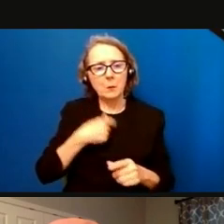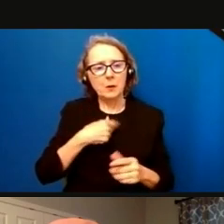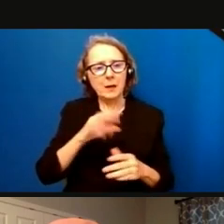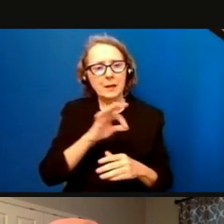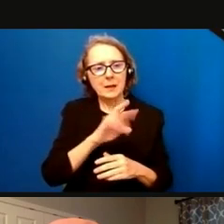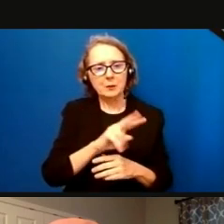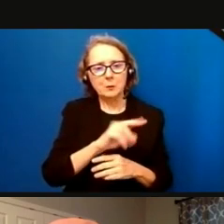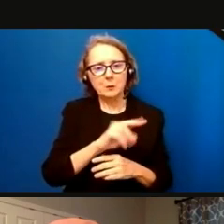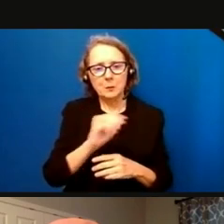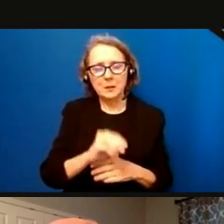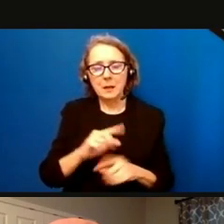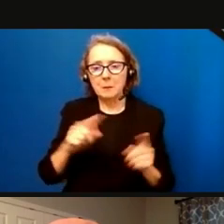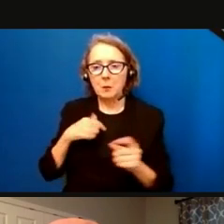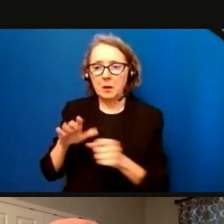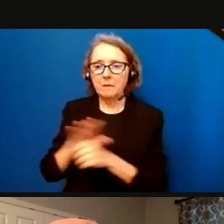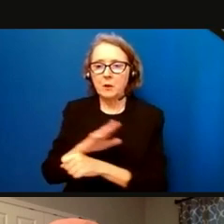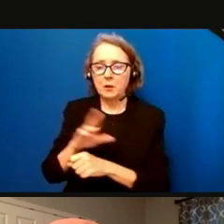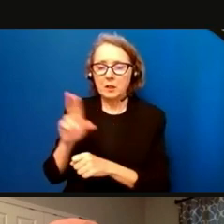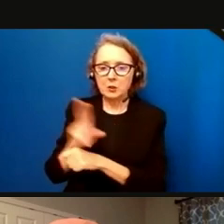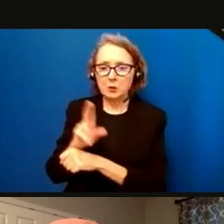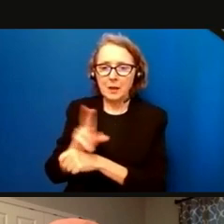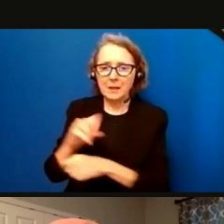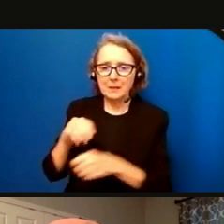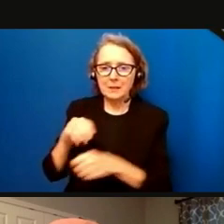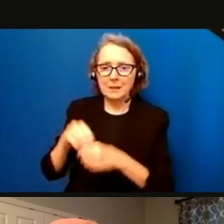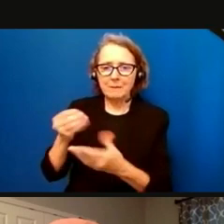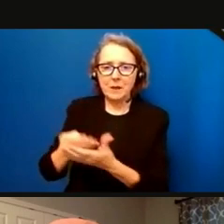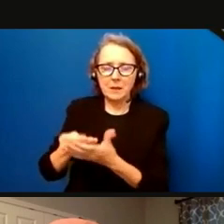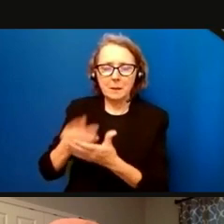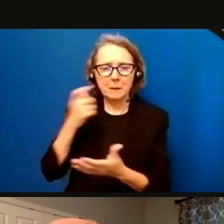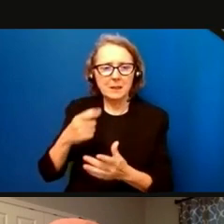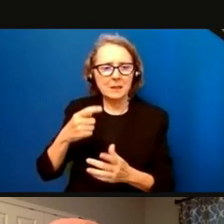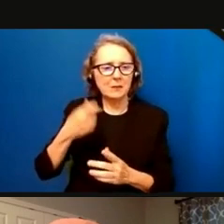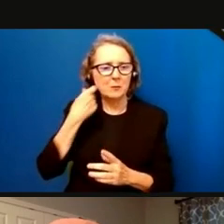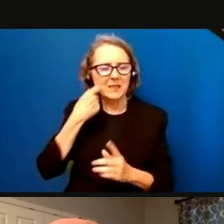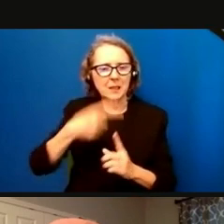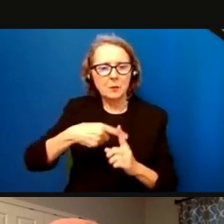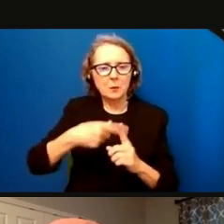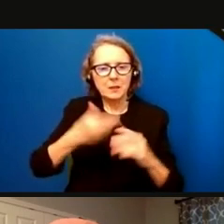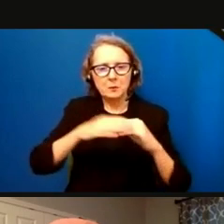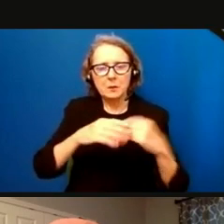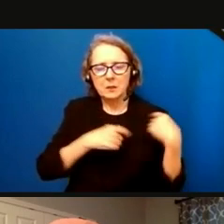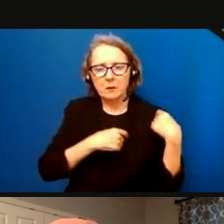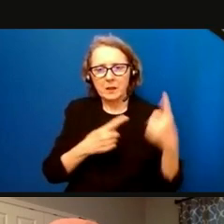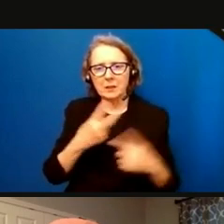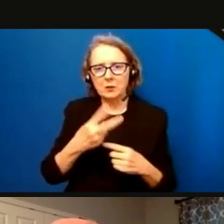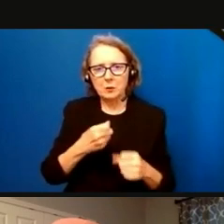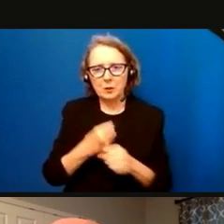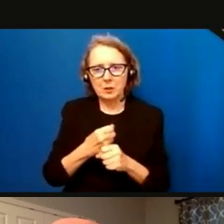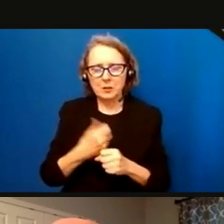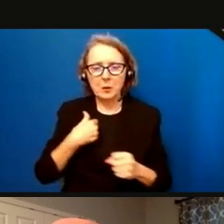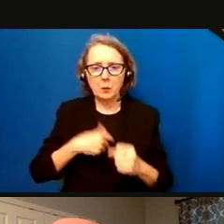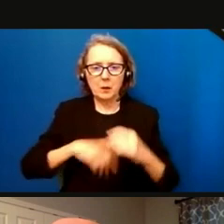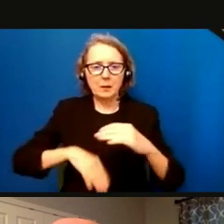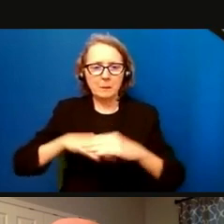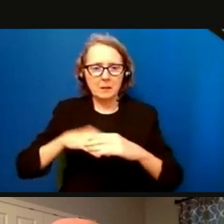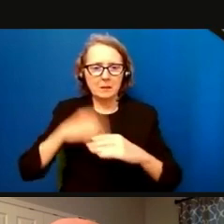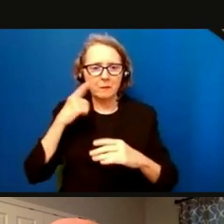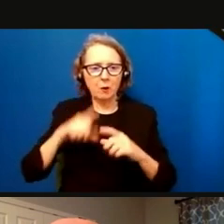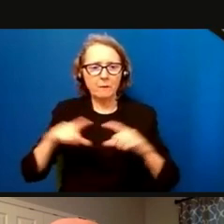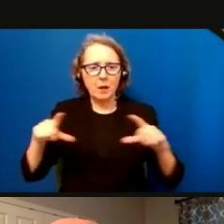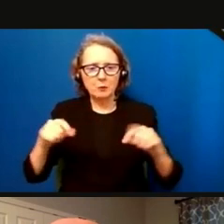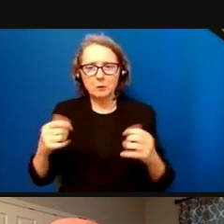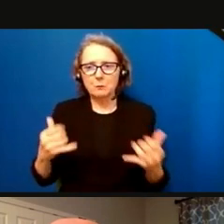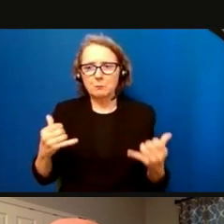fully utilized in the funding due to the rent increases that have occurred over the last 2 years. So we are at capacity for the vouchers at